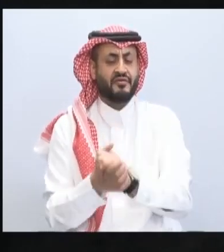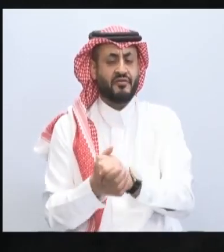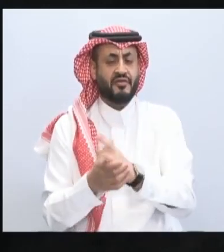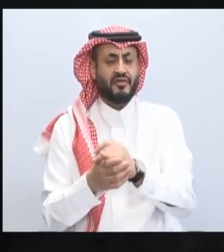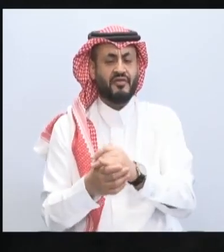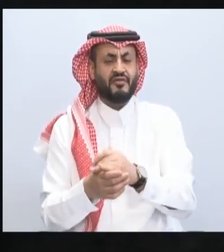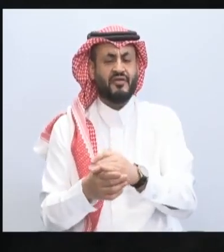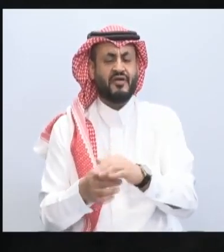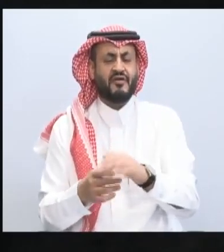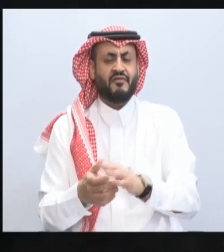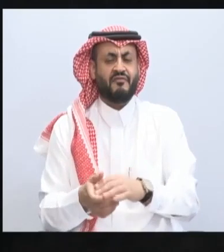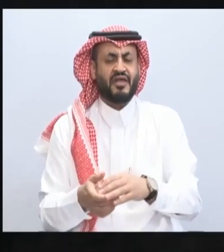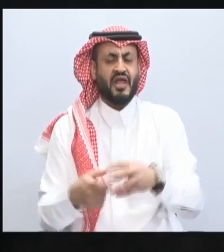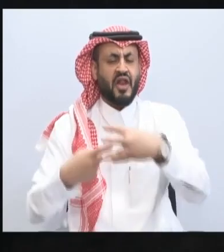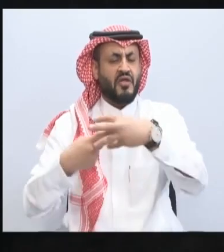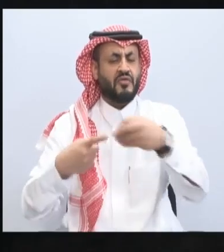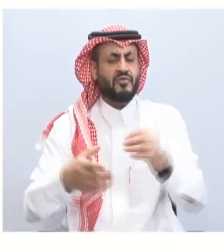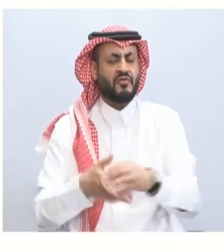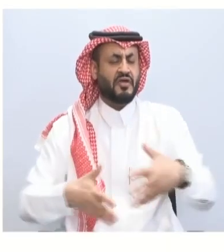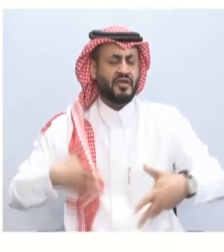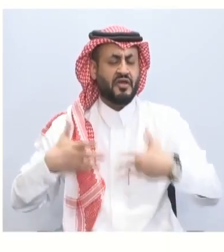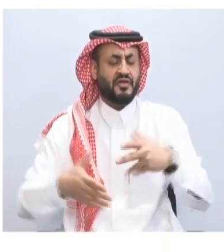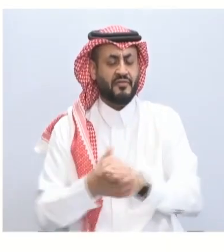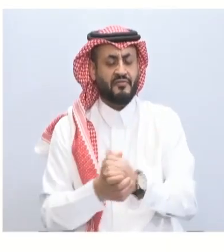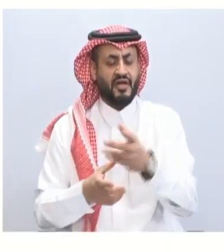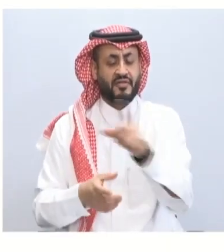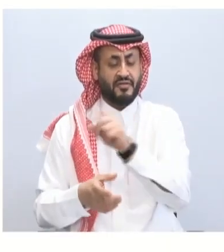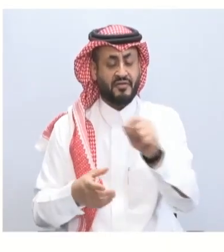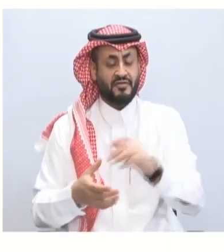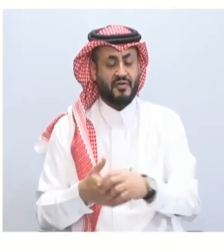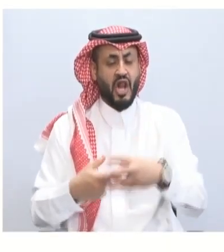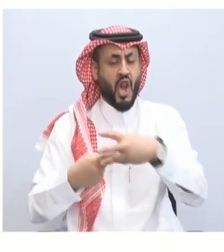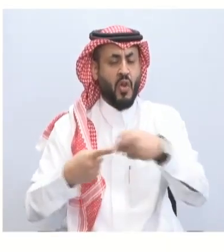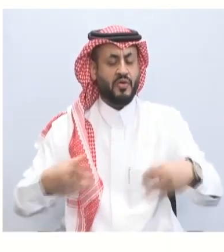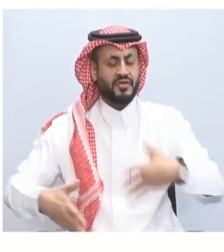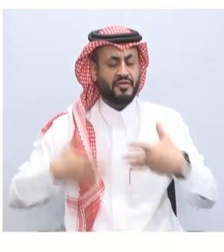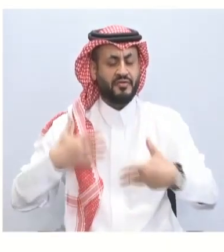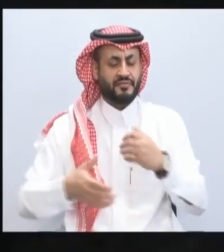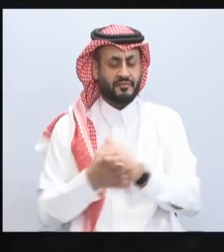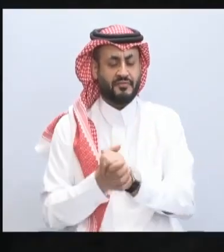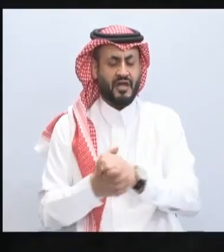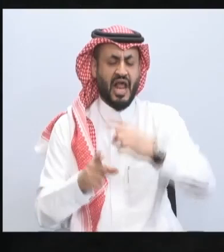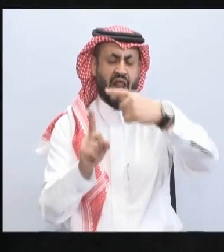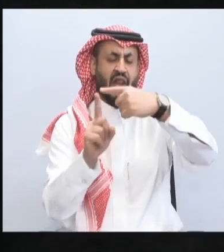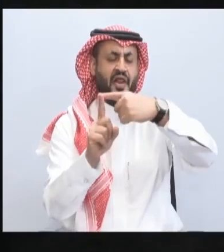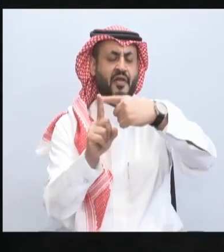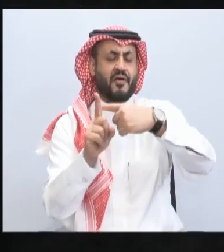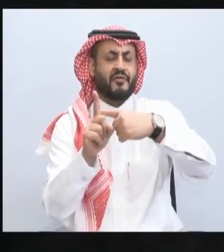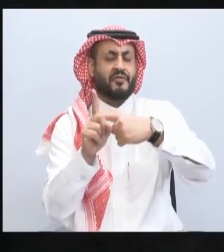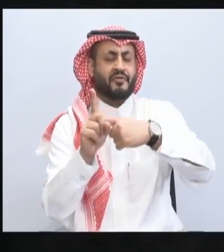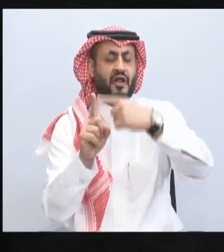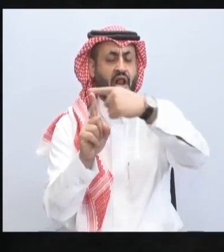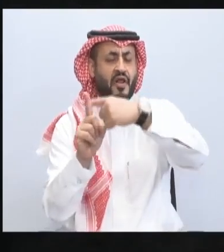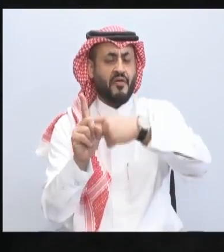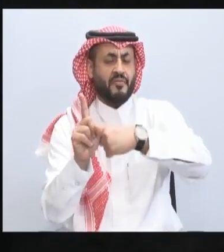lose interest, or we can say that it is diminishing. So we have here diminishing means like a battery when it begins to get